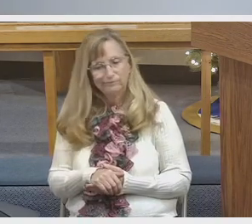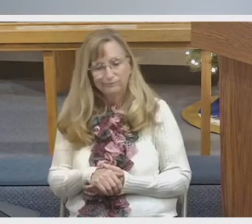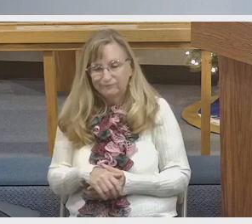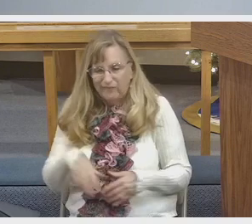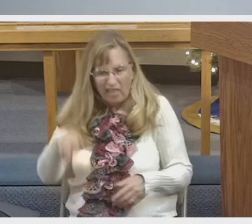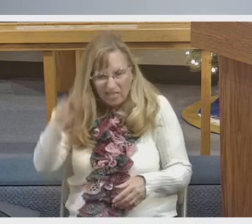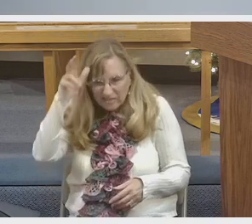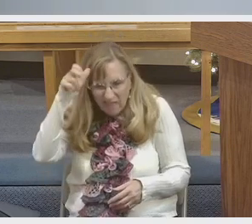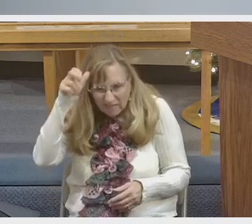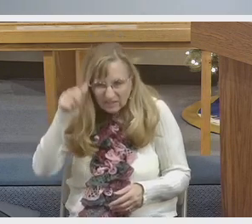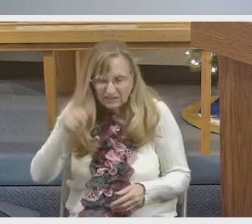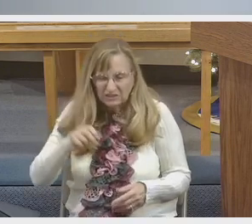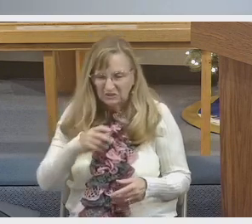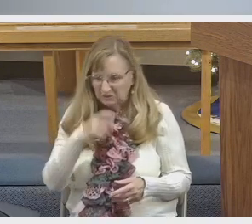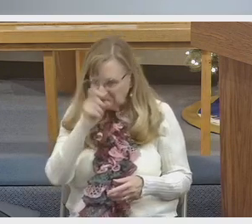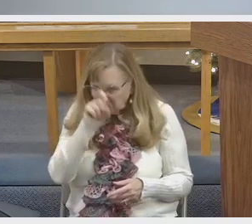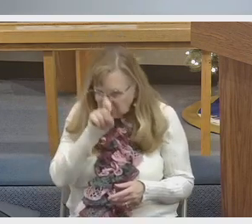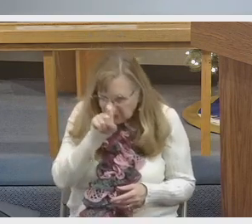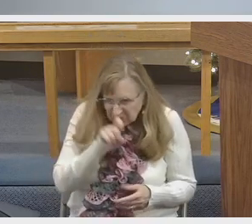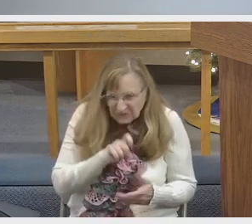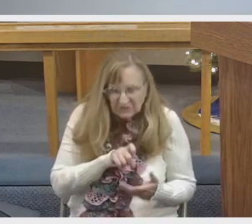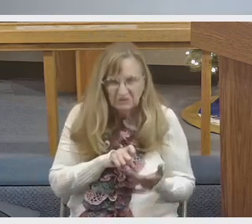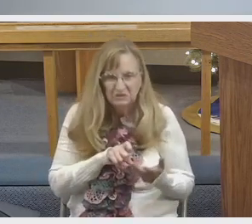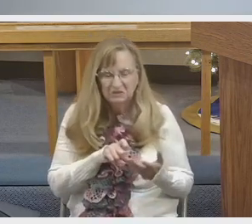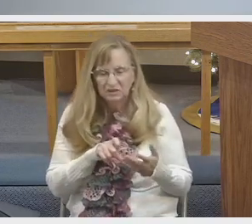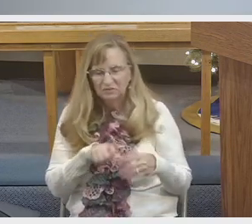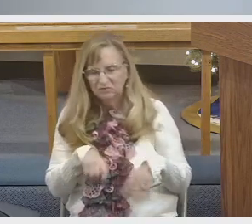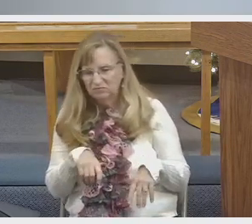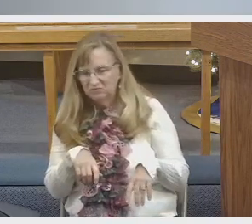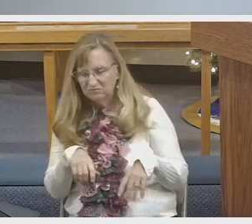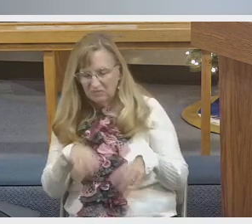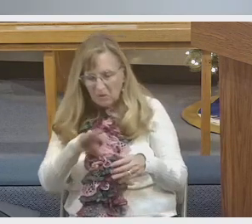witches and goblins, bouncy houses.